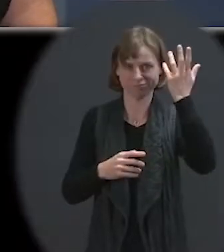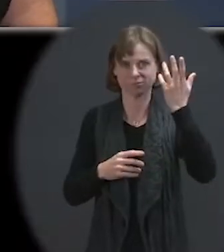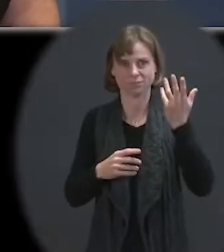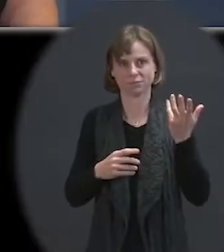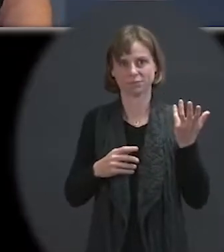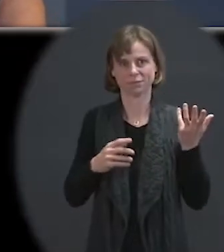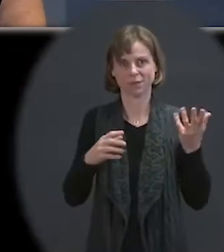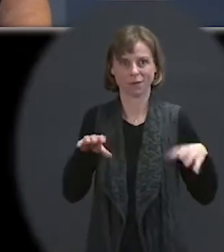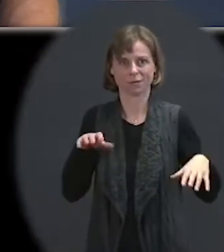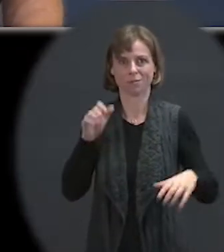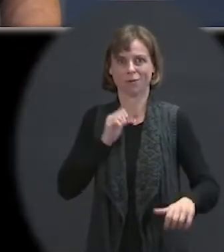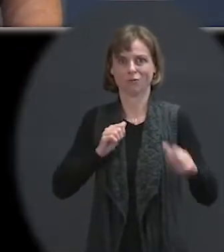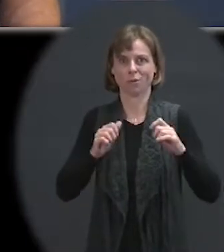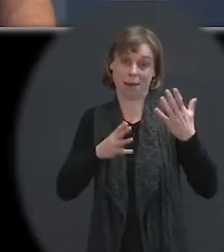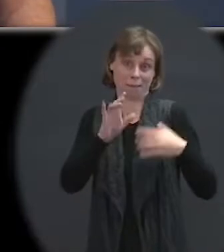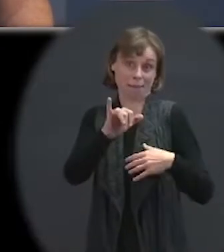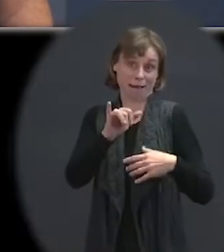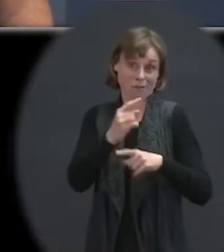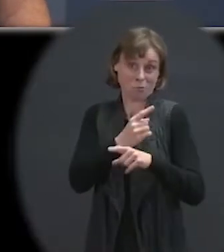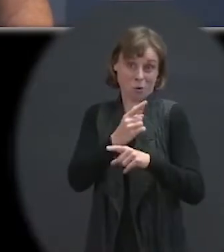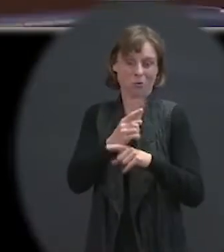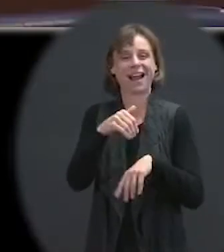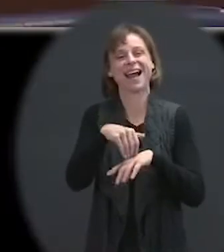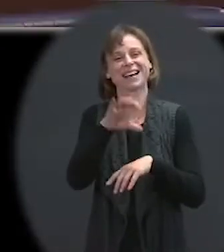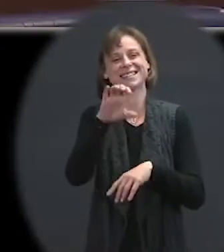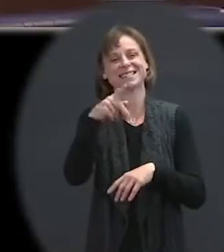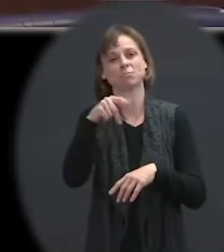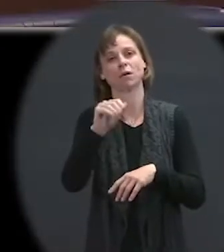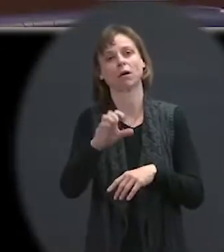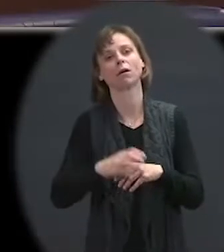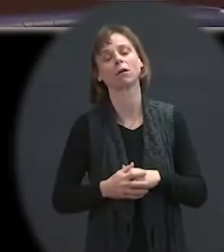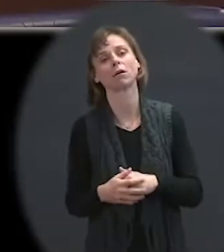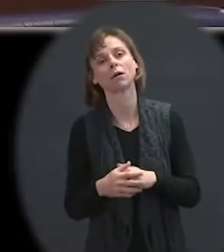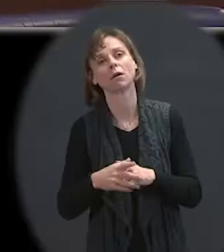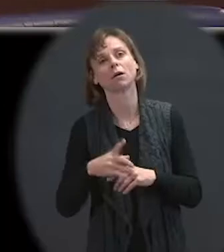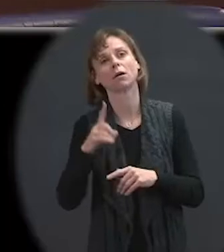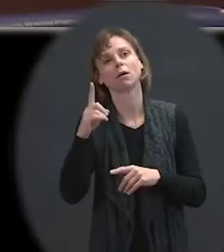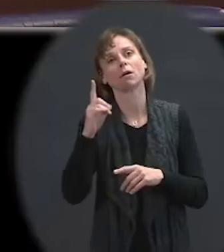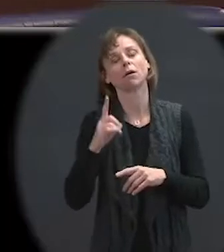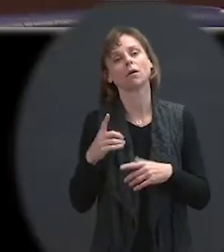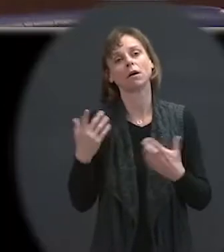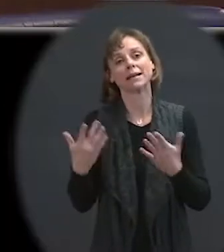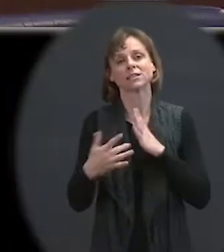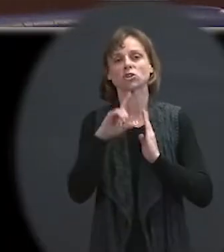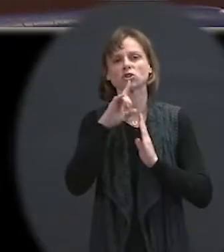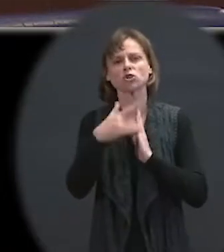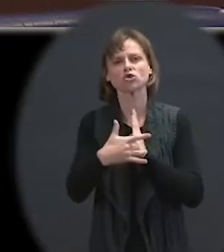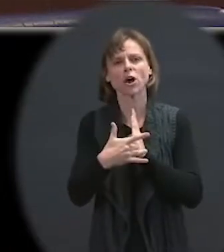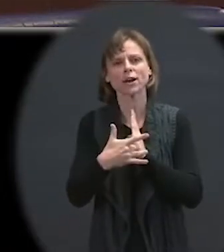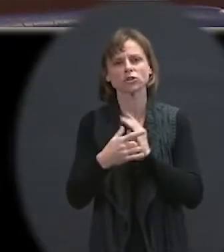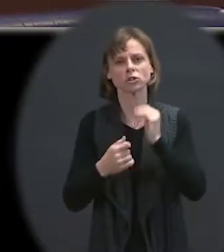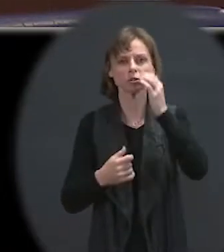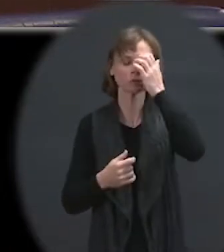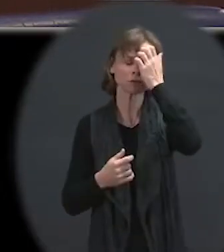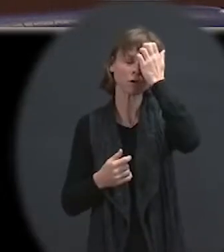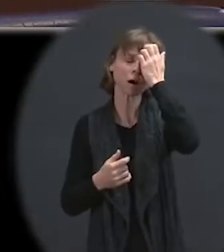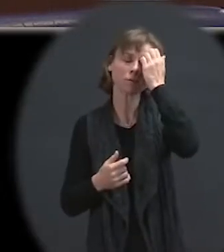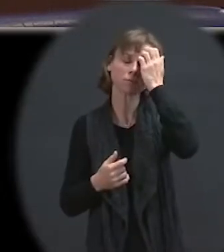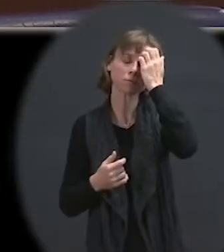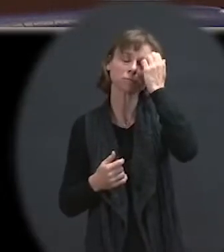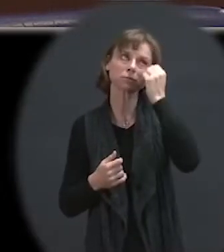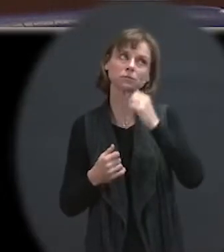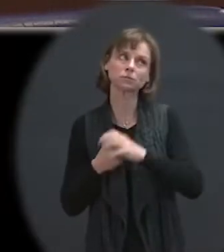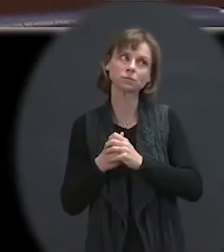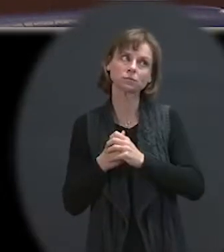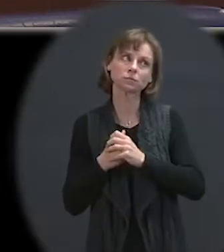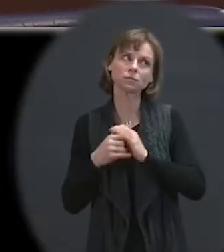to say performance, maybe that's appropriate, at Cpac. But if he goes with the former guy's strategy, which I guess you could boil it down to that,